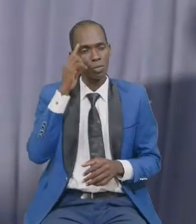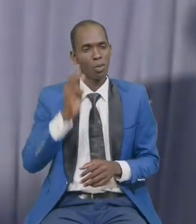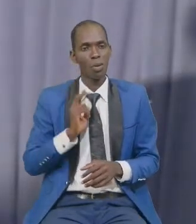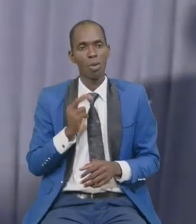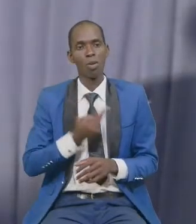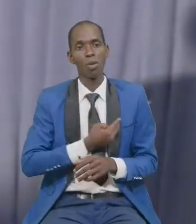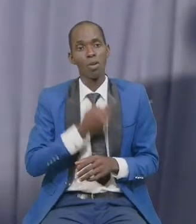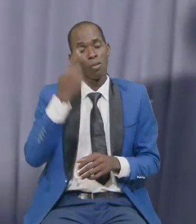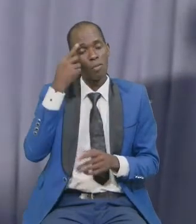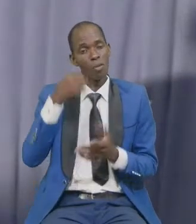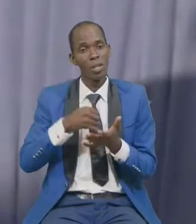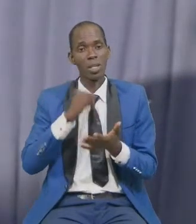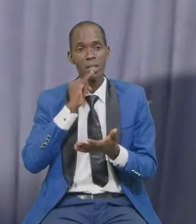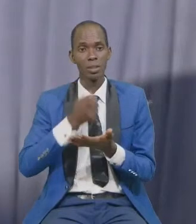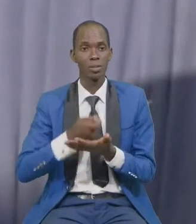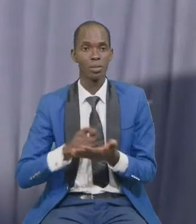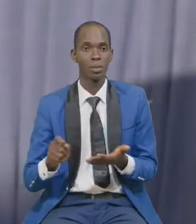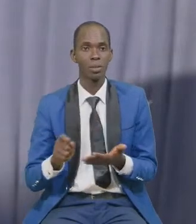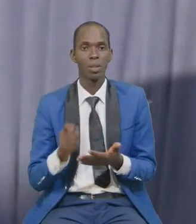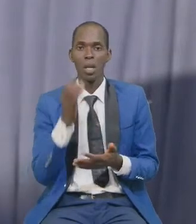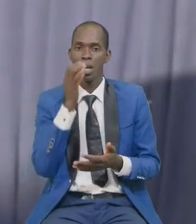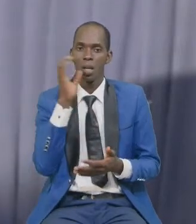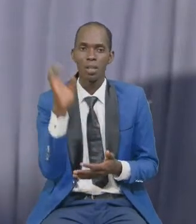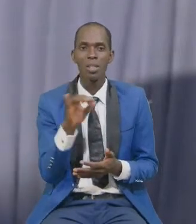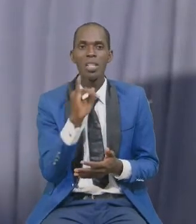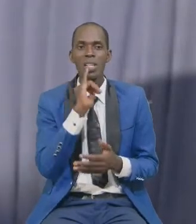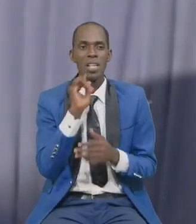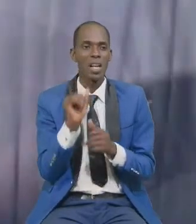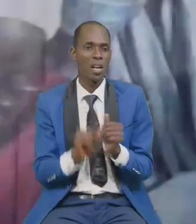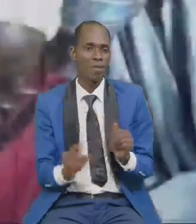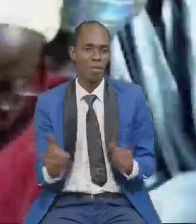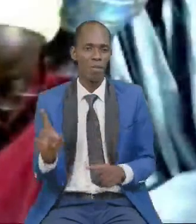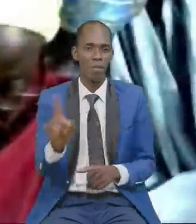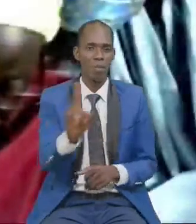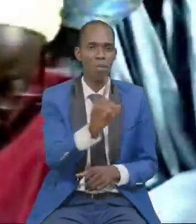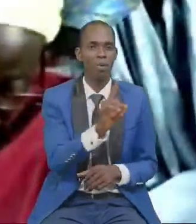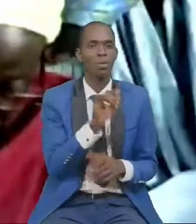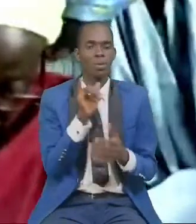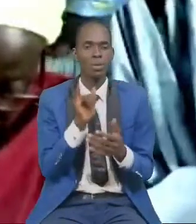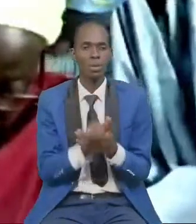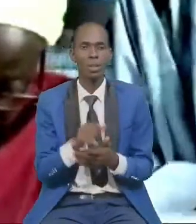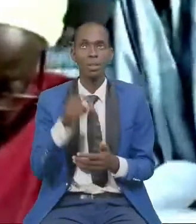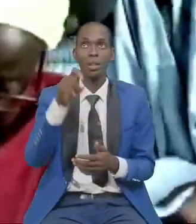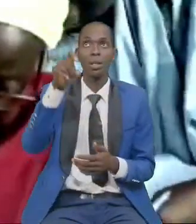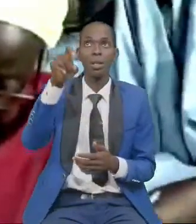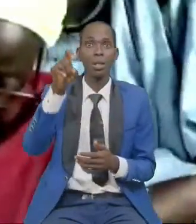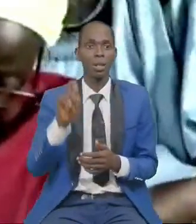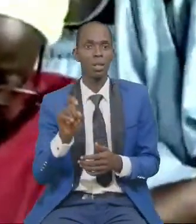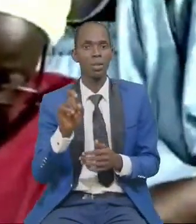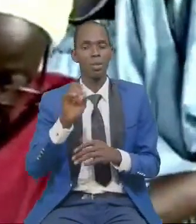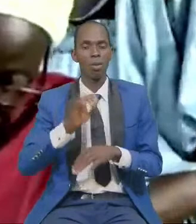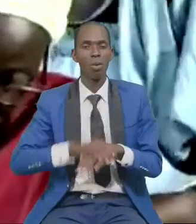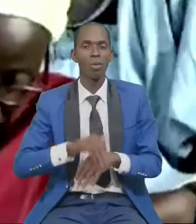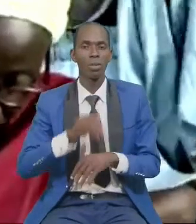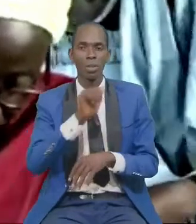it is written, cursed is everyone that hangeth on a